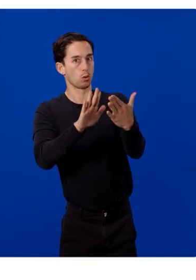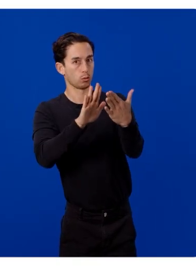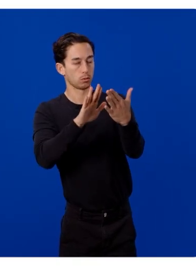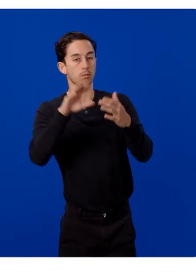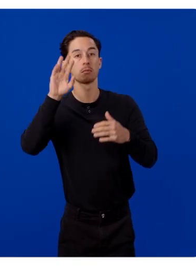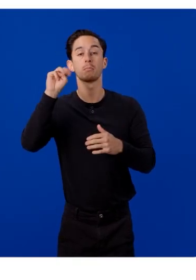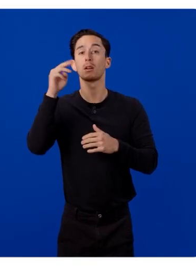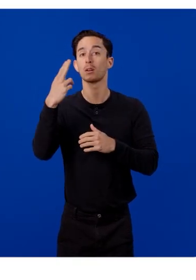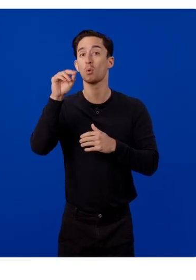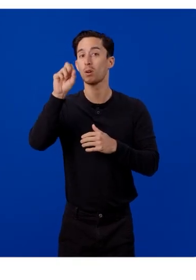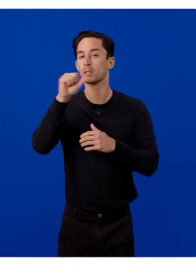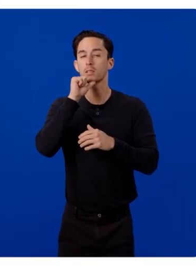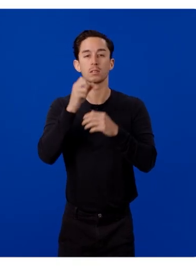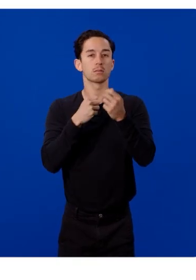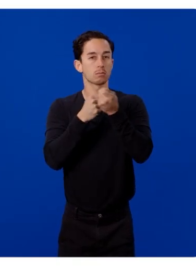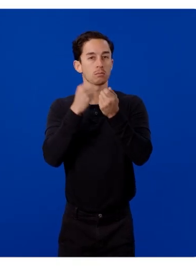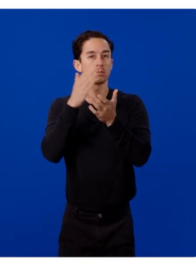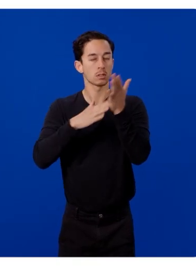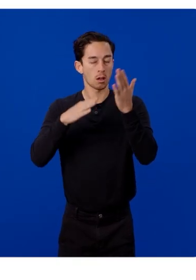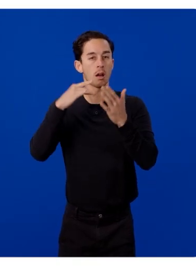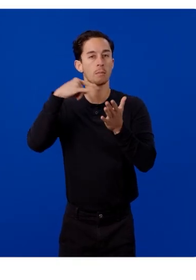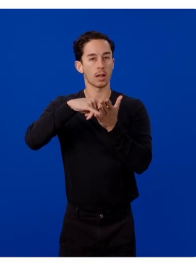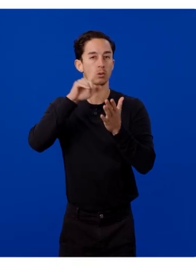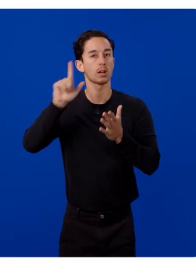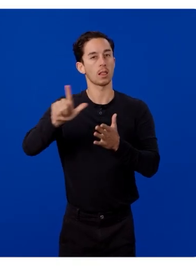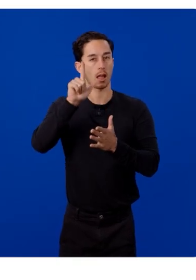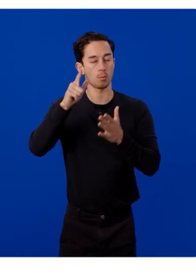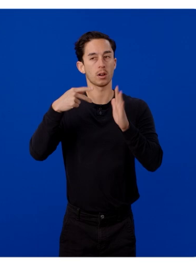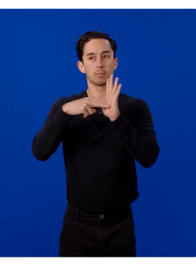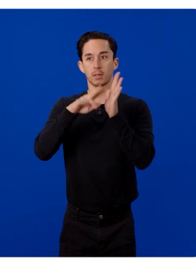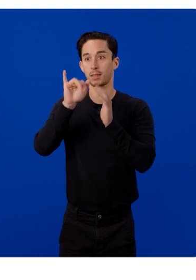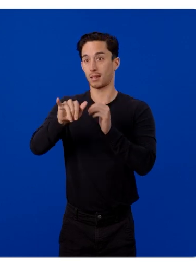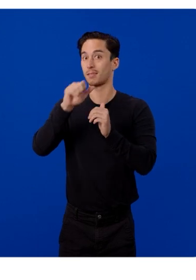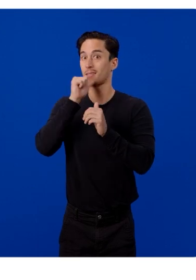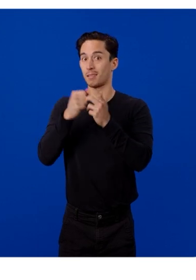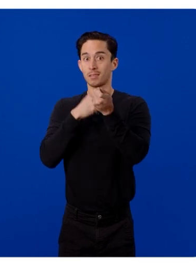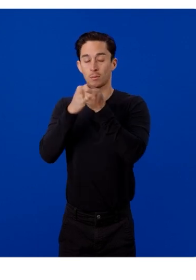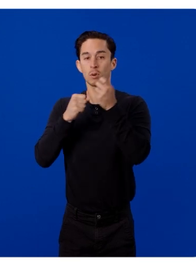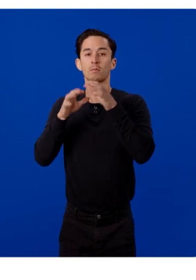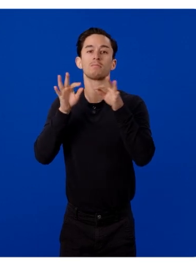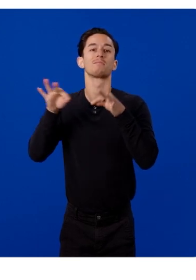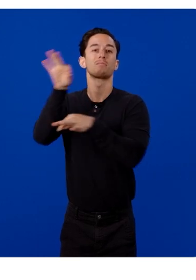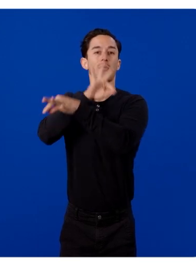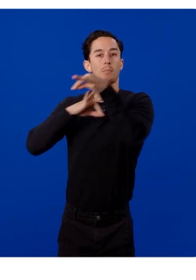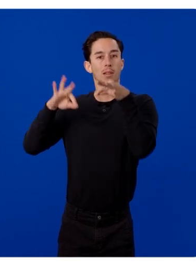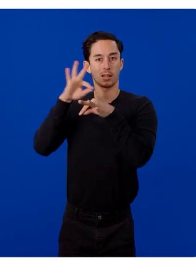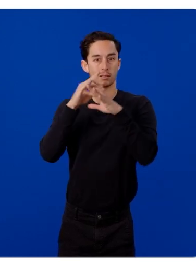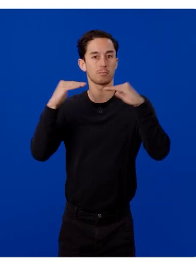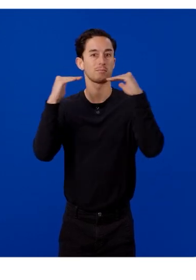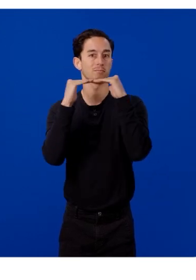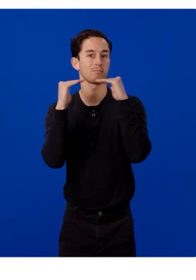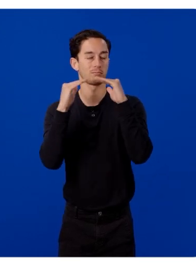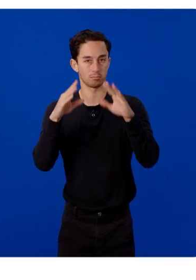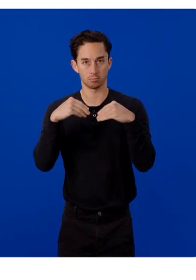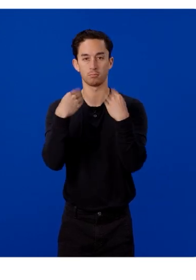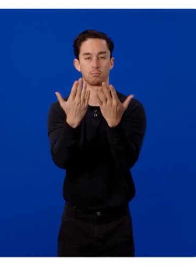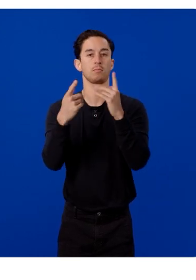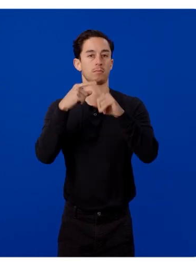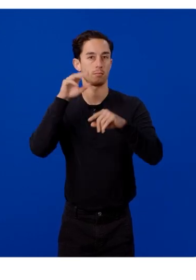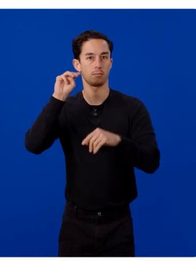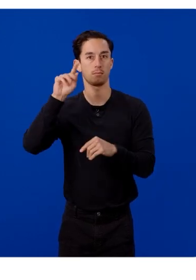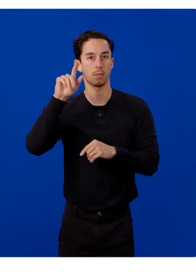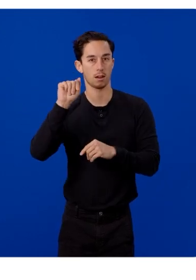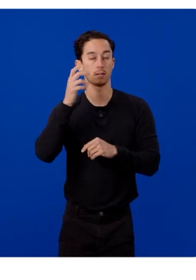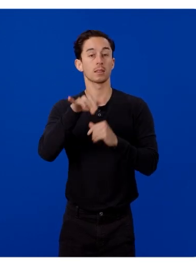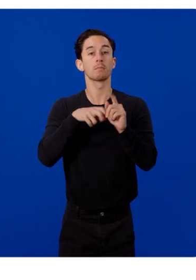doesn't support some of the Android libraries, so you'll need to replace them with equivalents that are recommended by Meta. The Meta Horizon plugin will